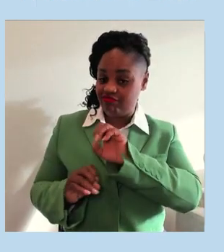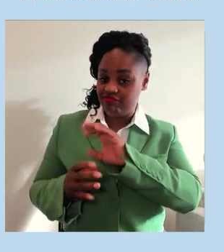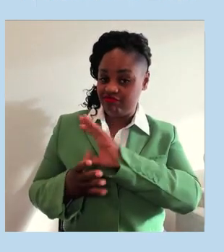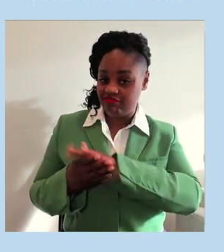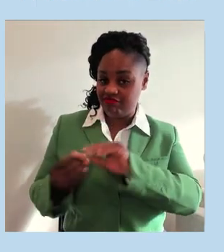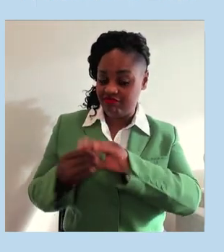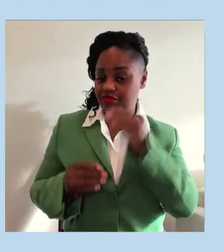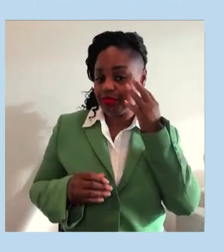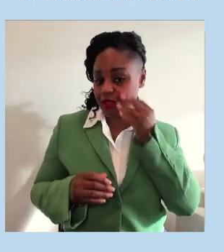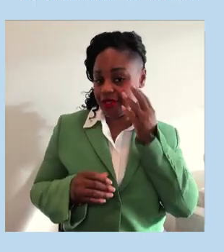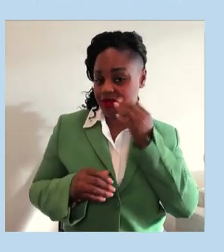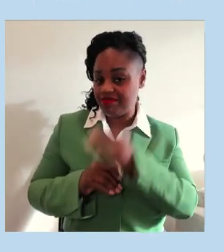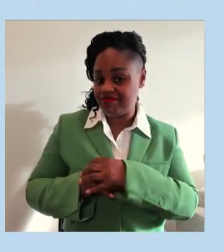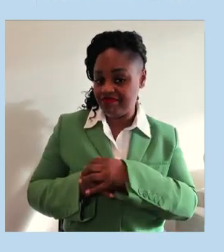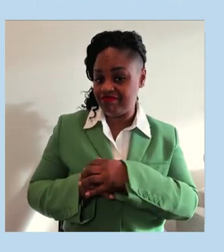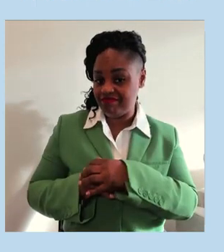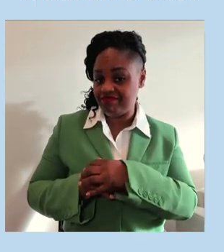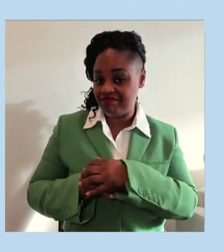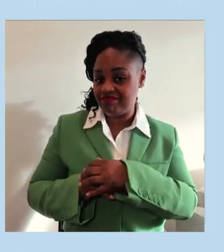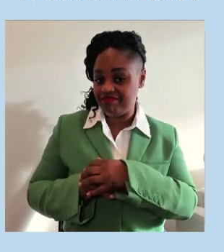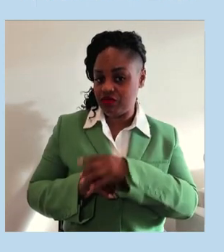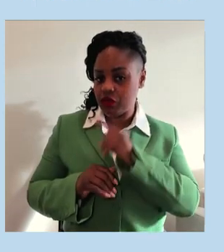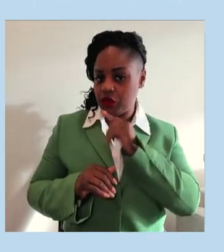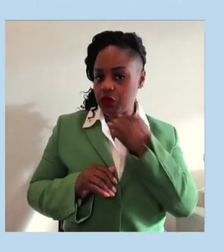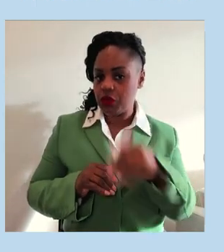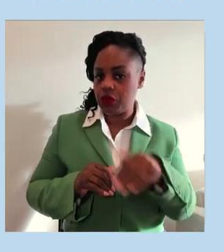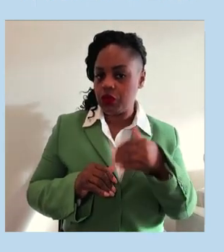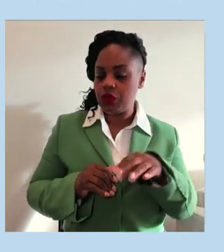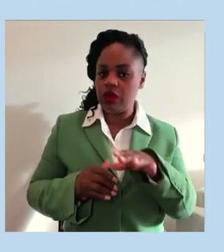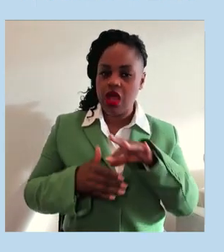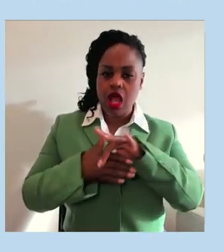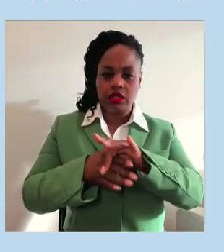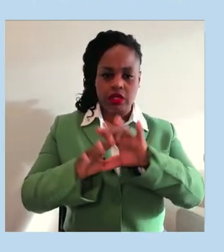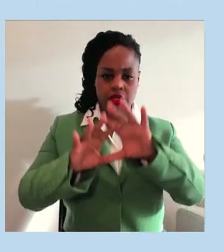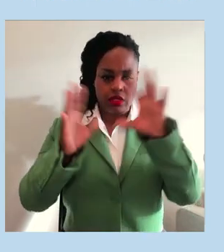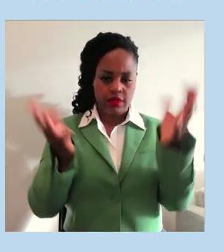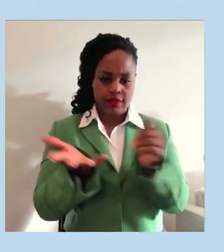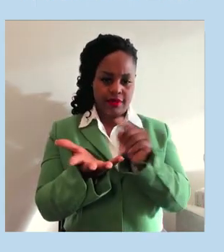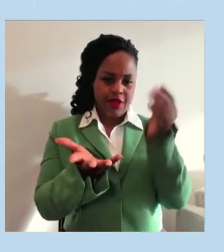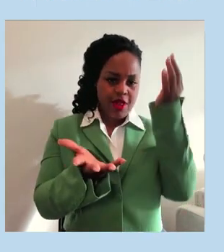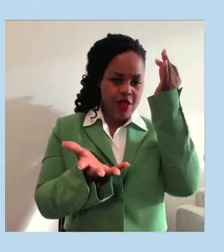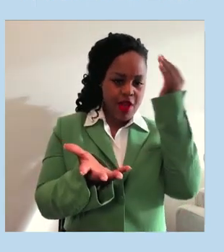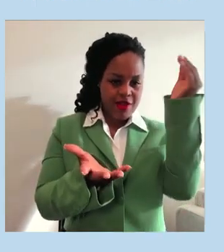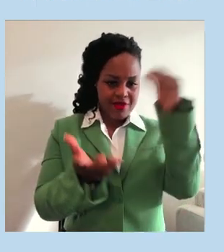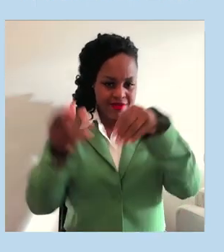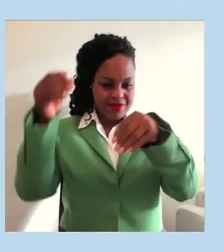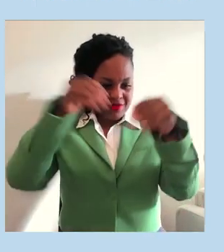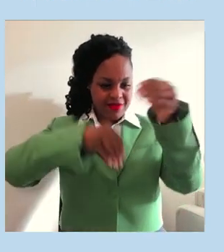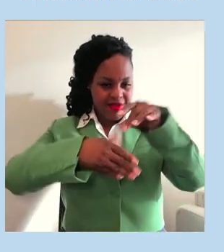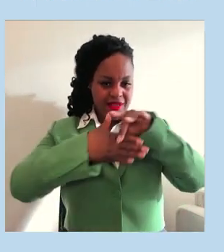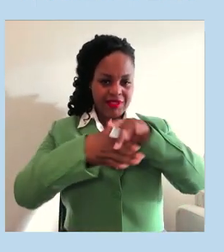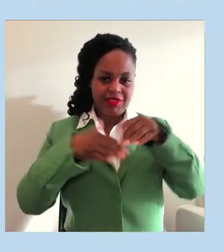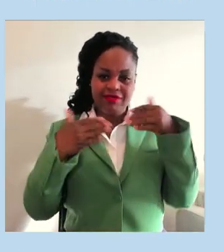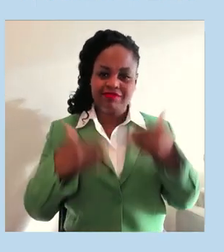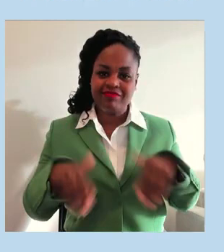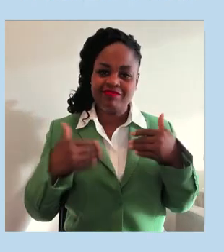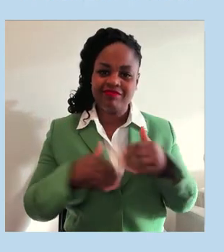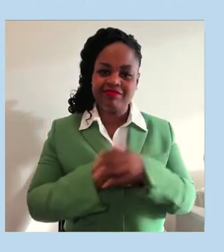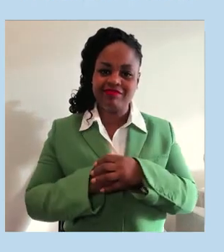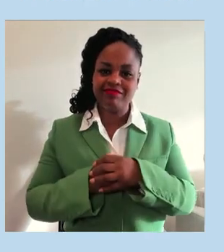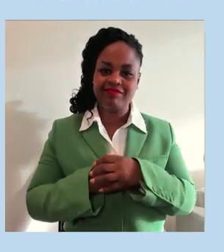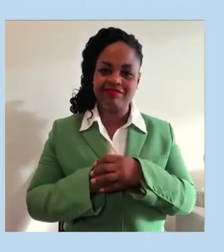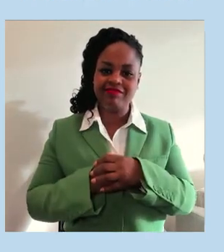and very substantive thoughts there. I'm gonna turn to Morgan now. You've worked